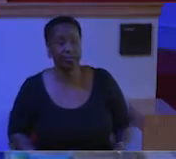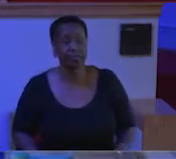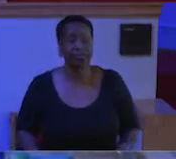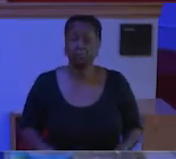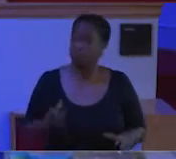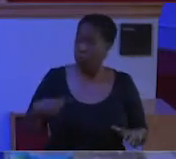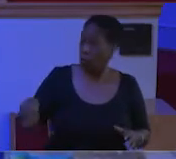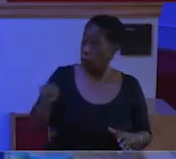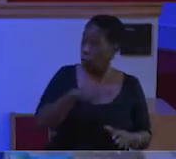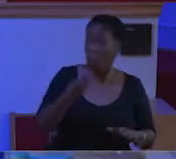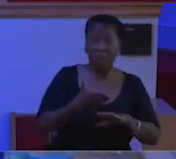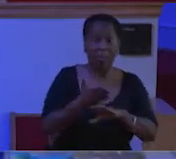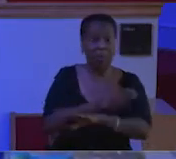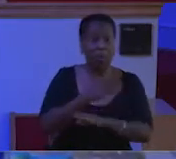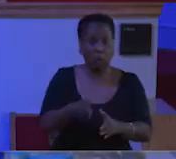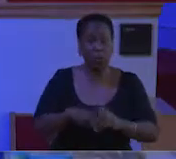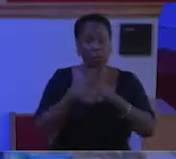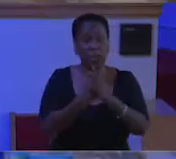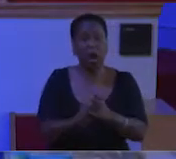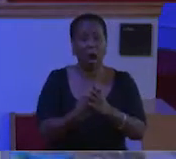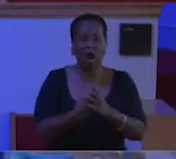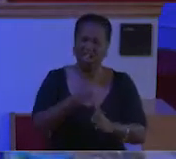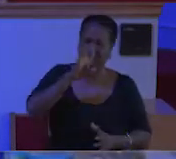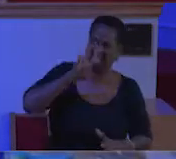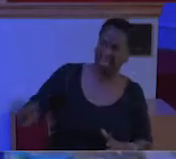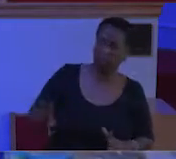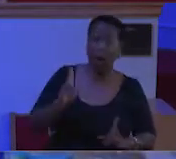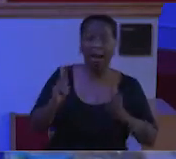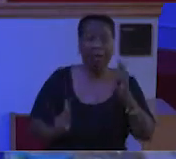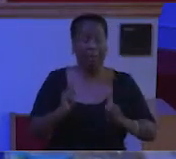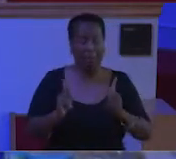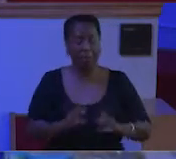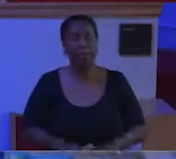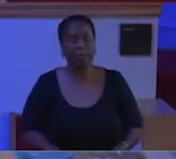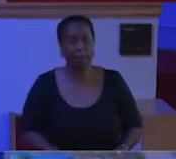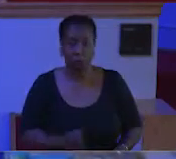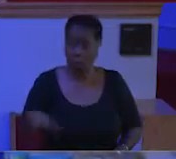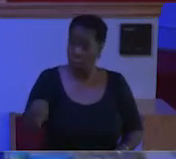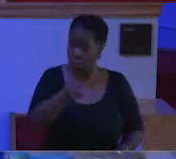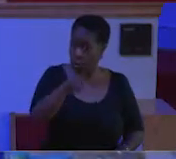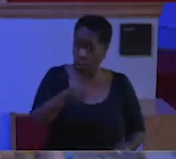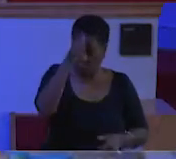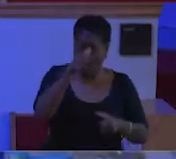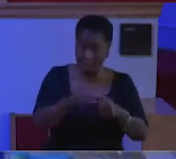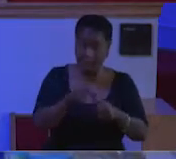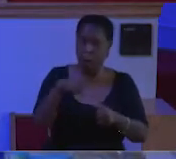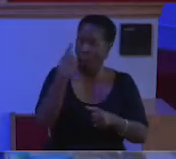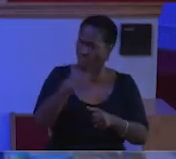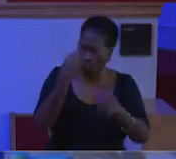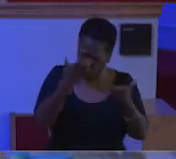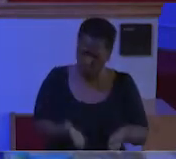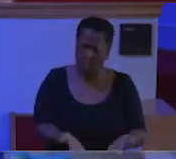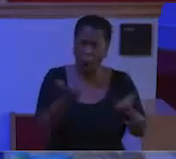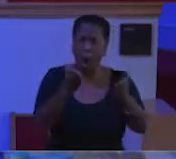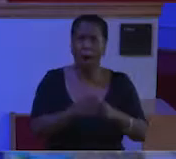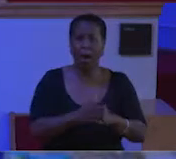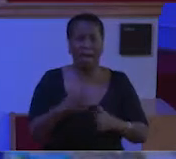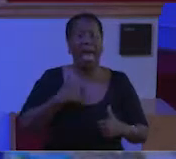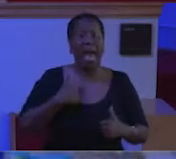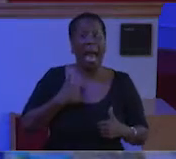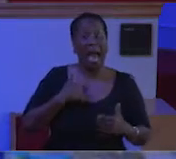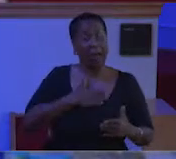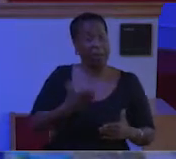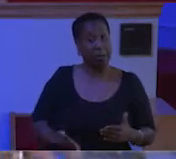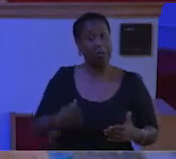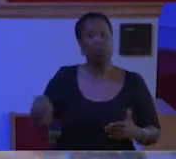So, beloved, before you start disregarding people, you ought to remember who you really are. See, I submit